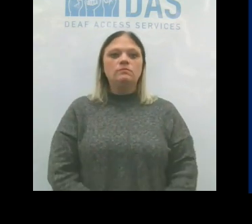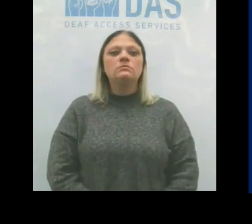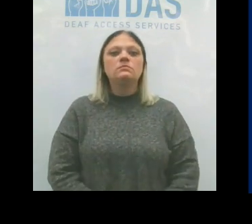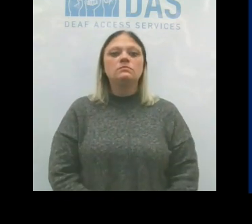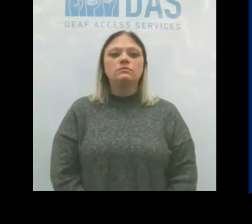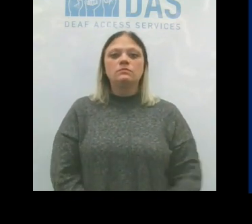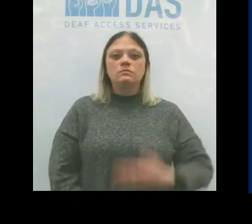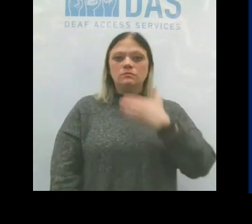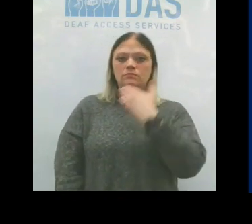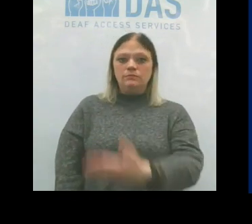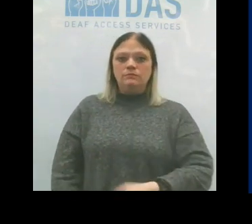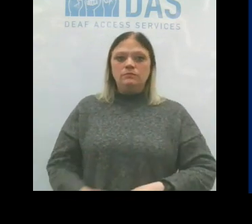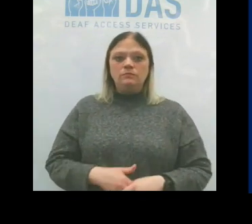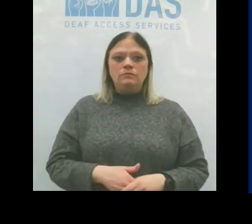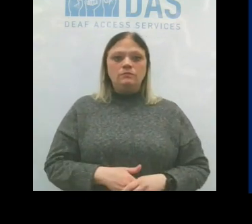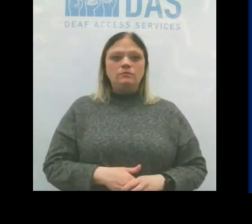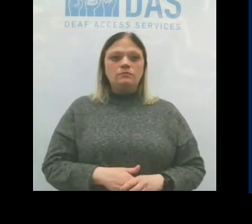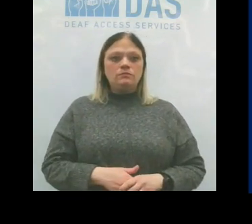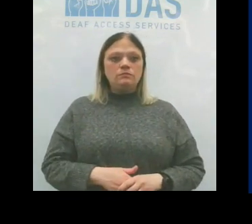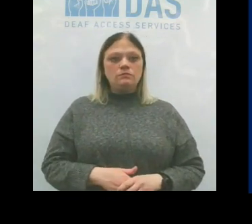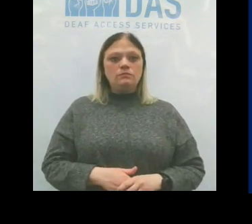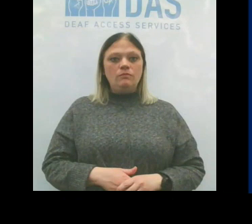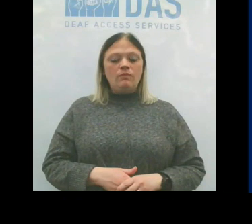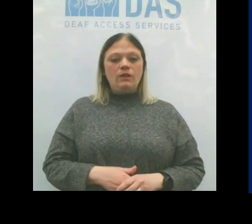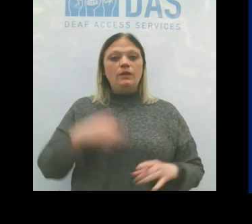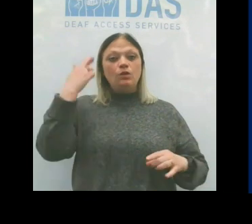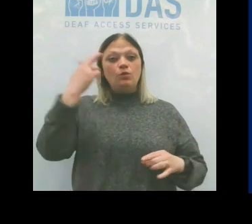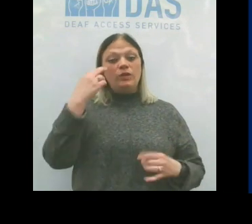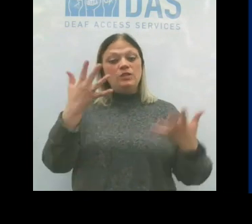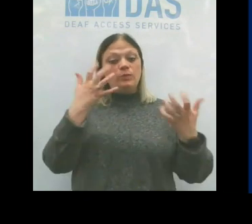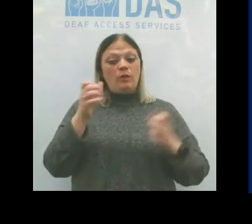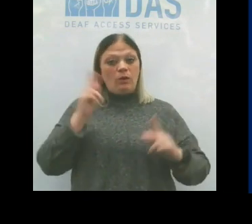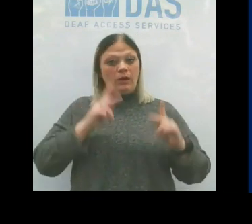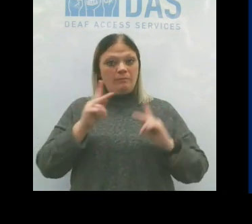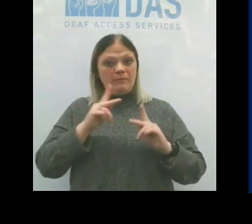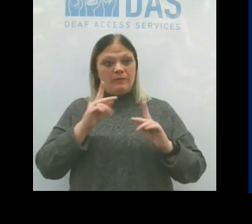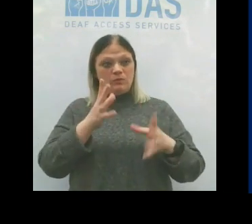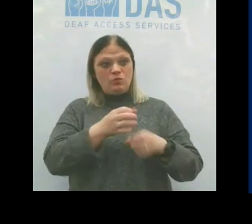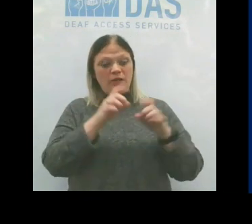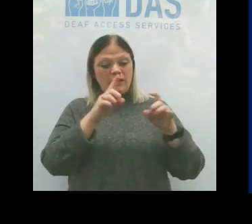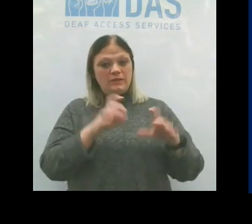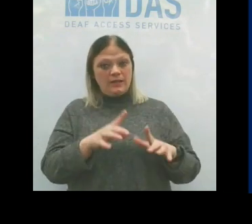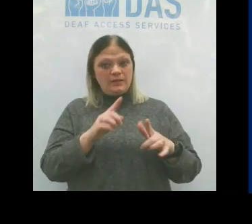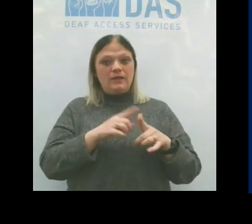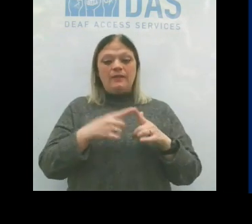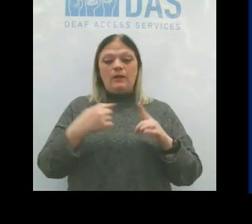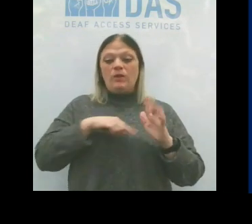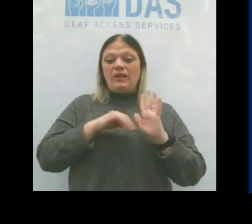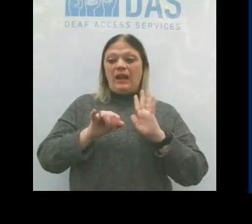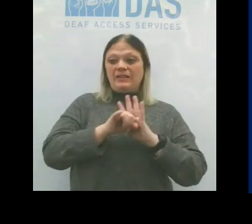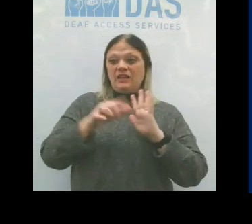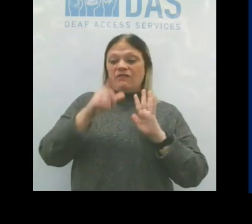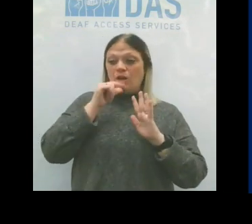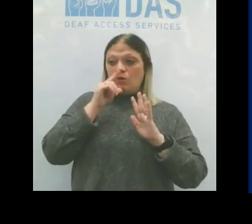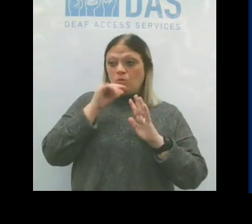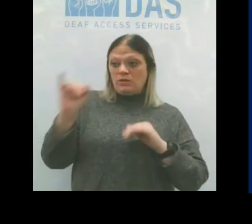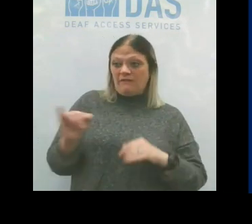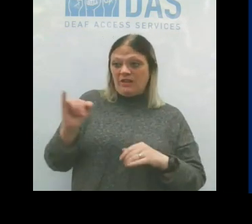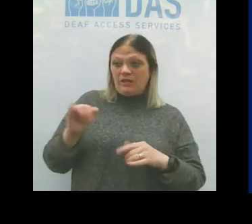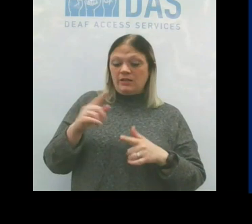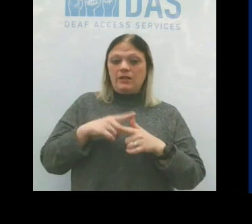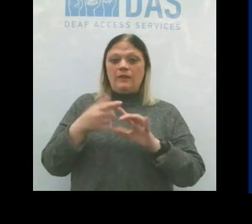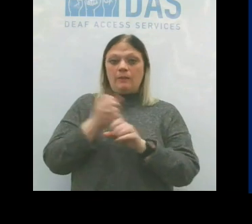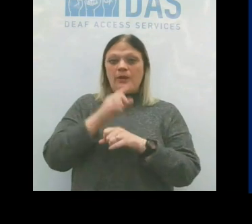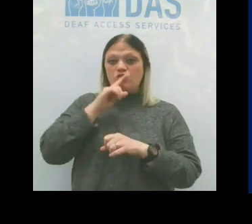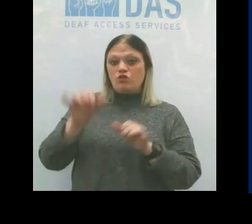Thank you. And then the reason we want people to get tested is so we can identify people who are infected and make sure that they're